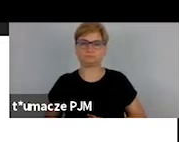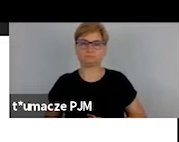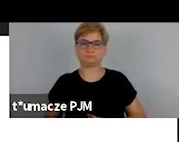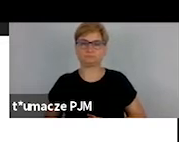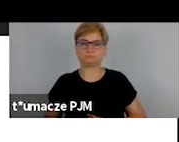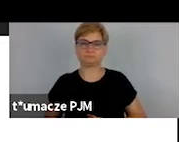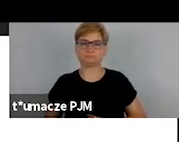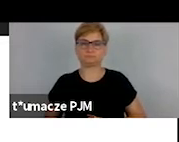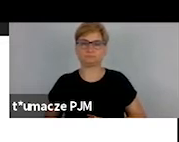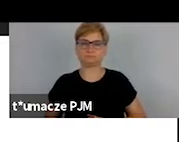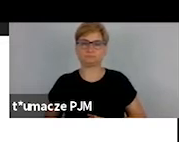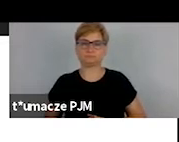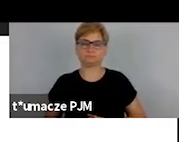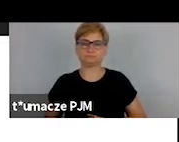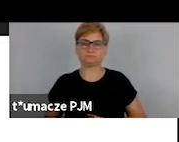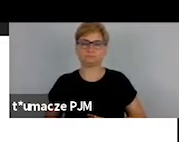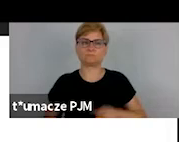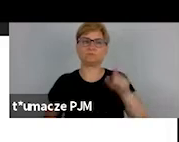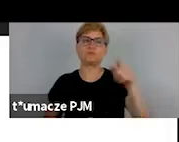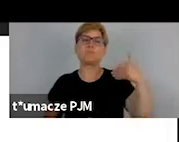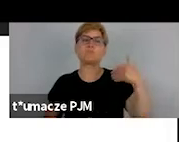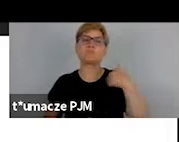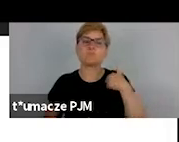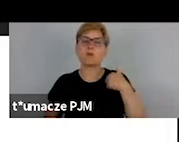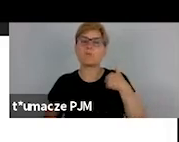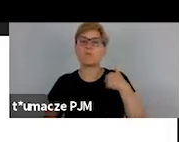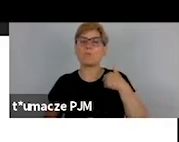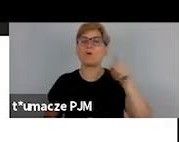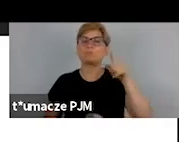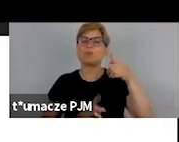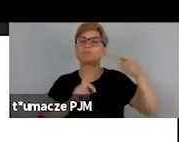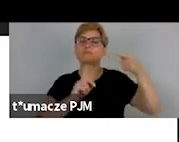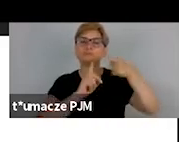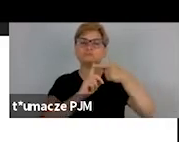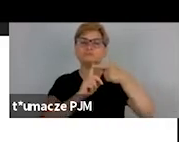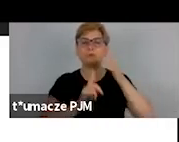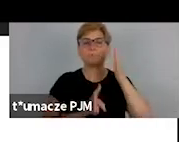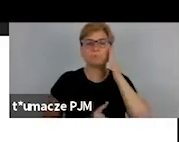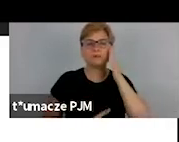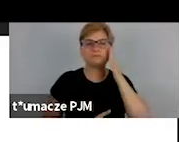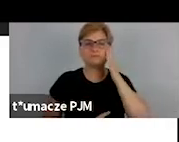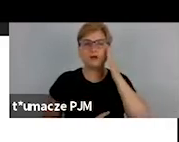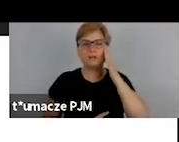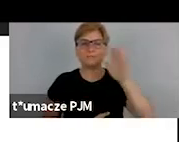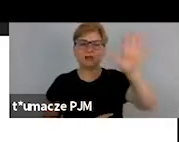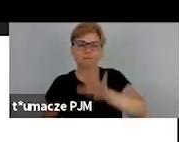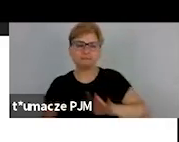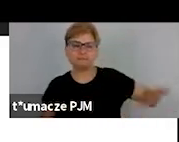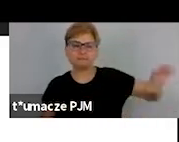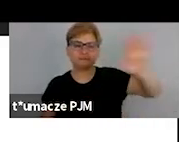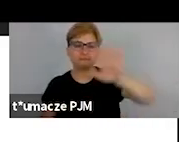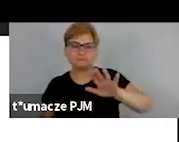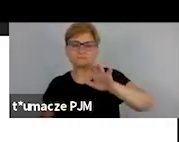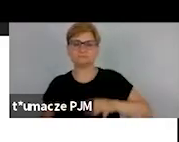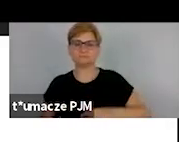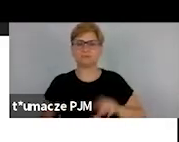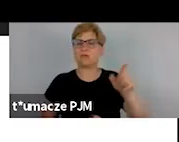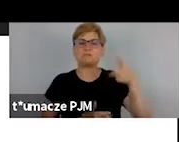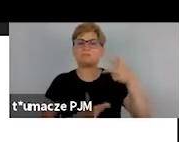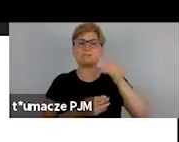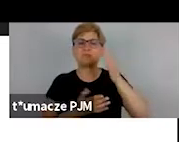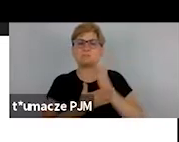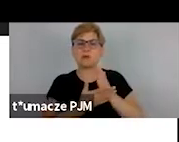the research is specific to that place, but it is generalizable to many other communities like it